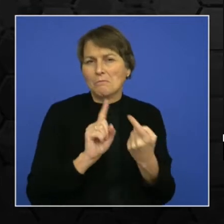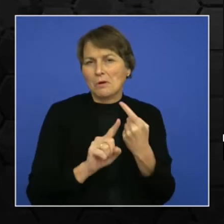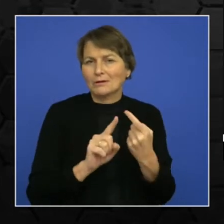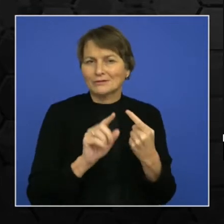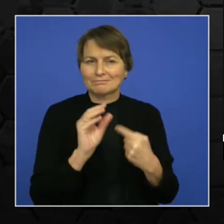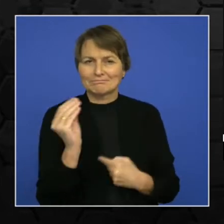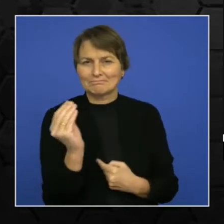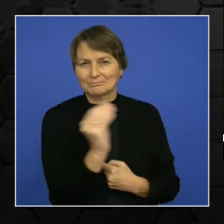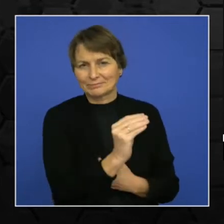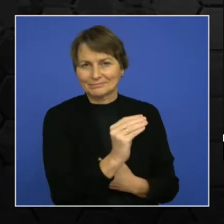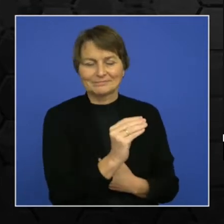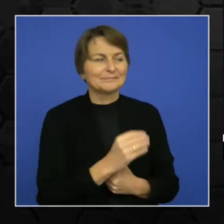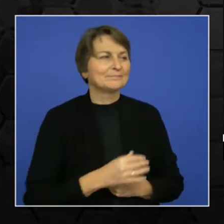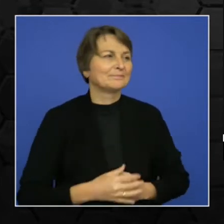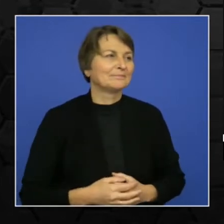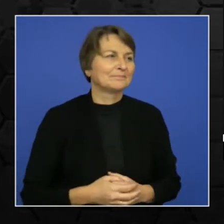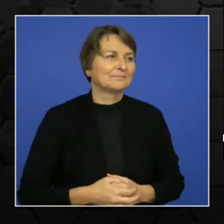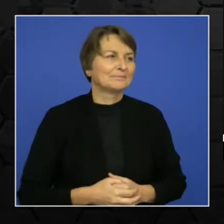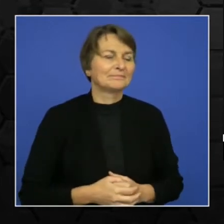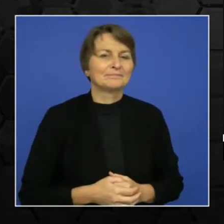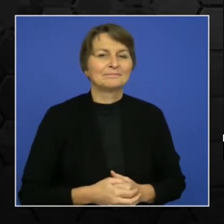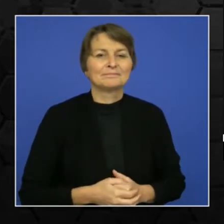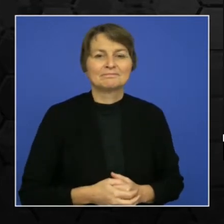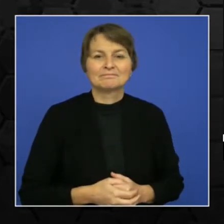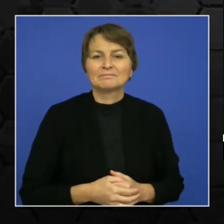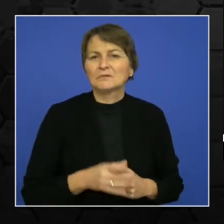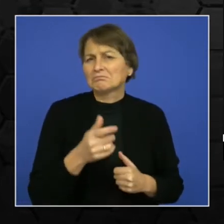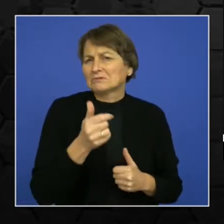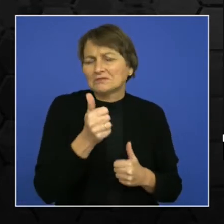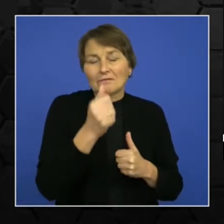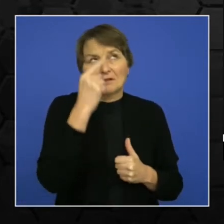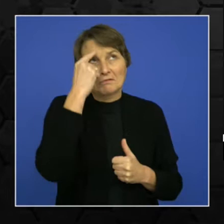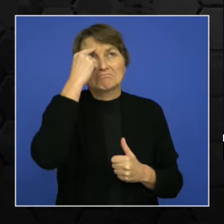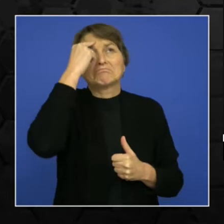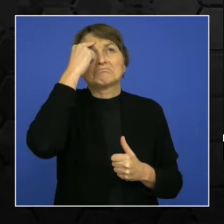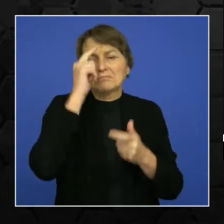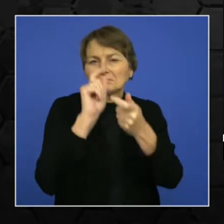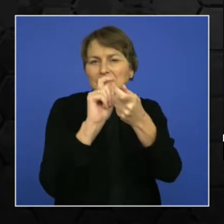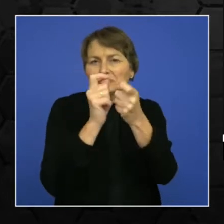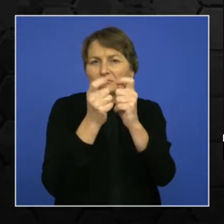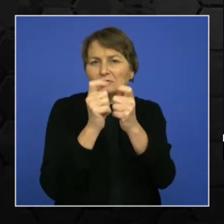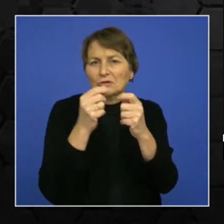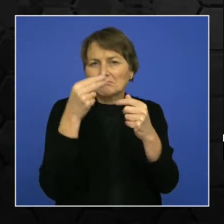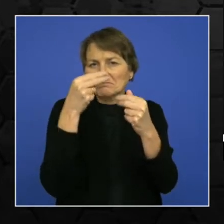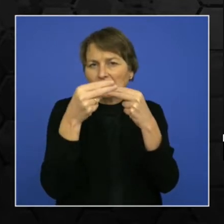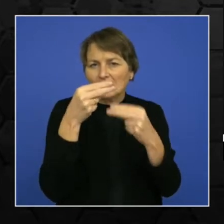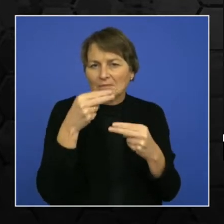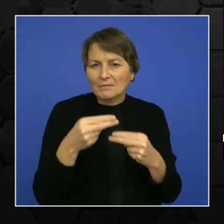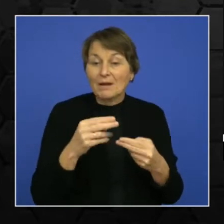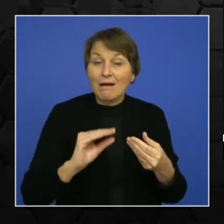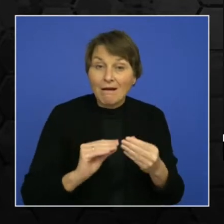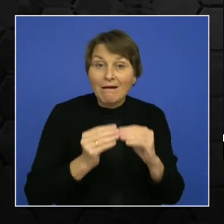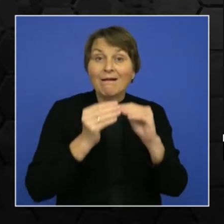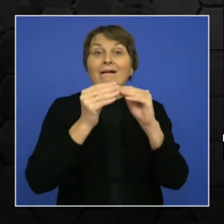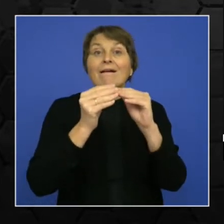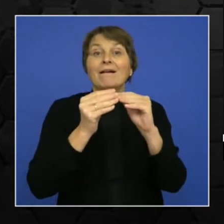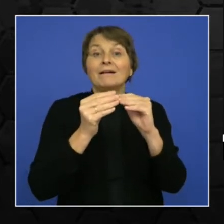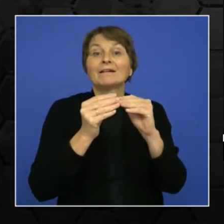the region can be set to default, or you can change it as you want. And finally, I'll just click on create once the validation is